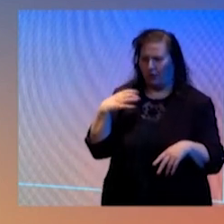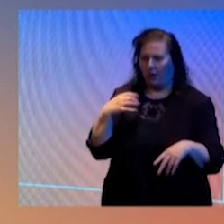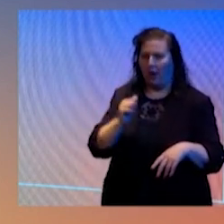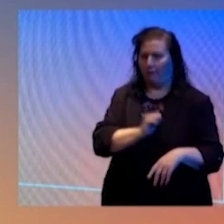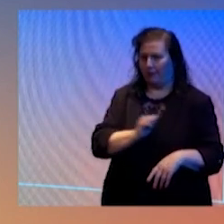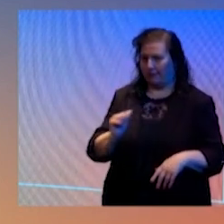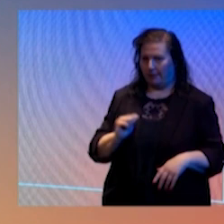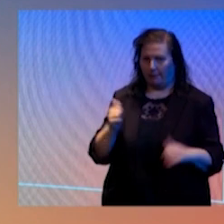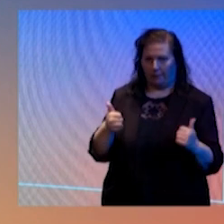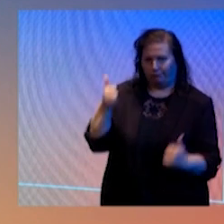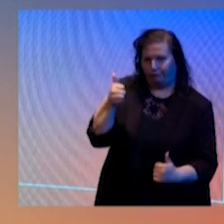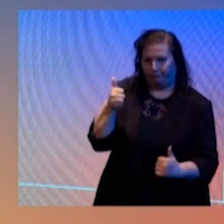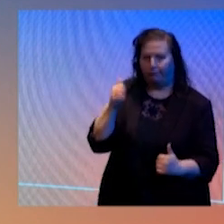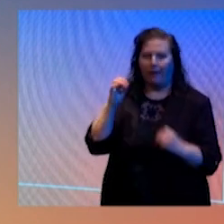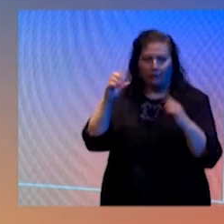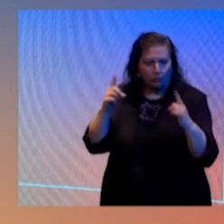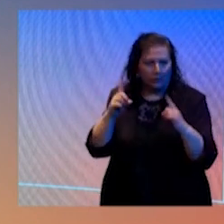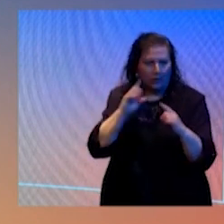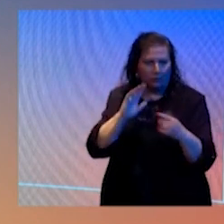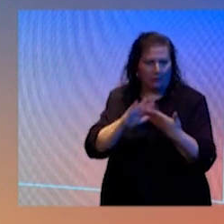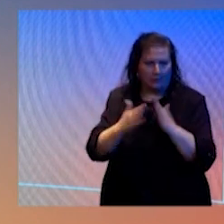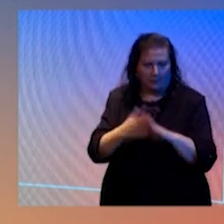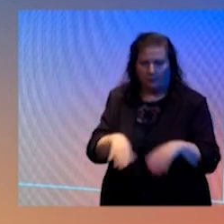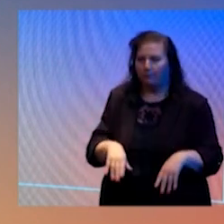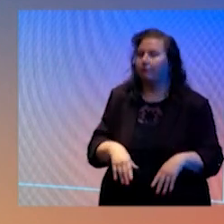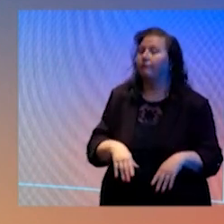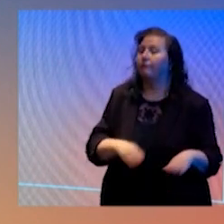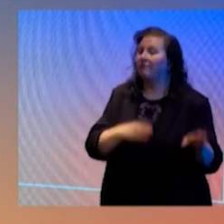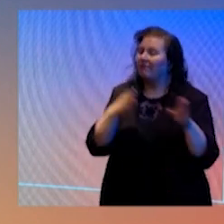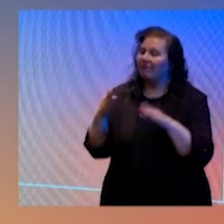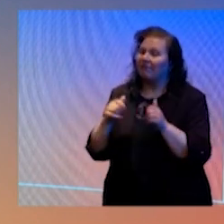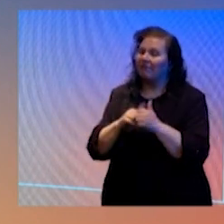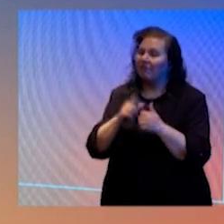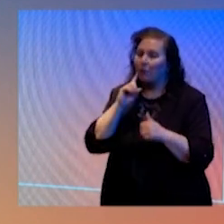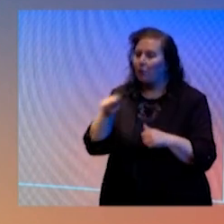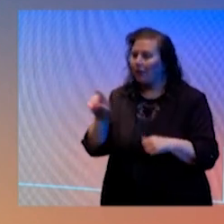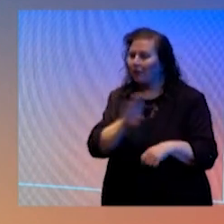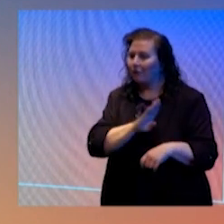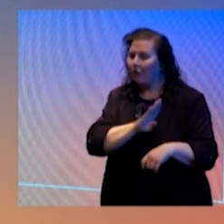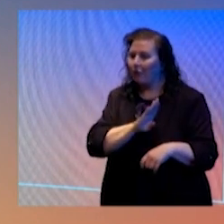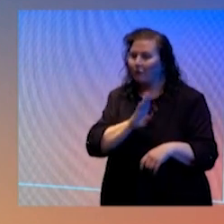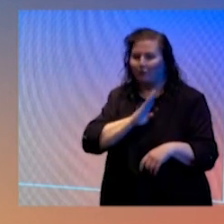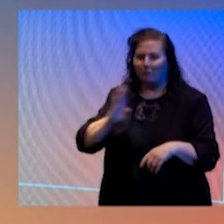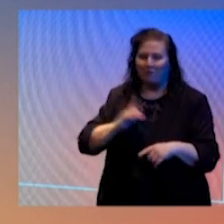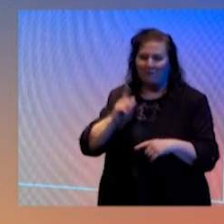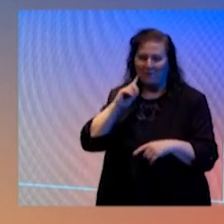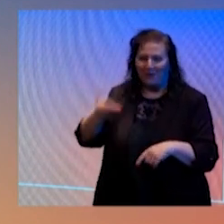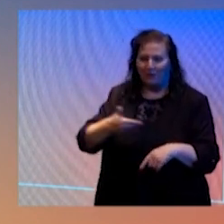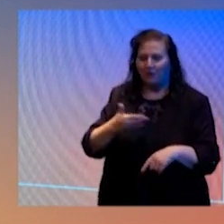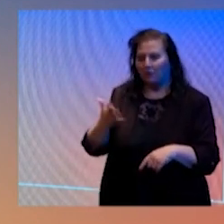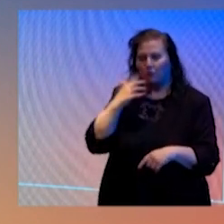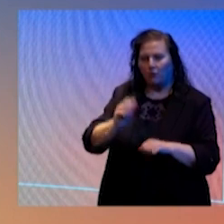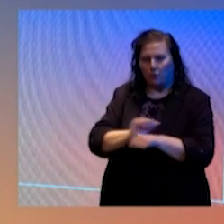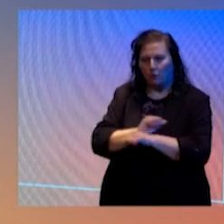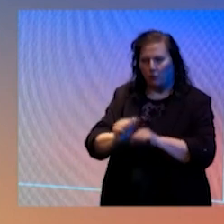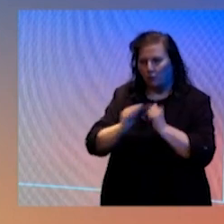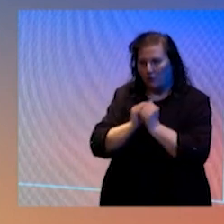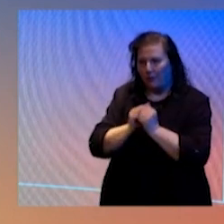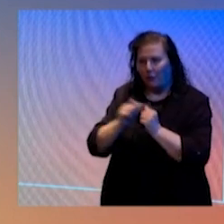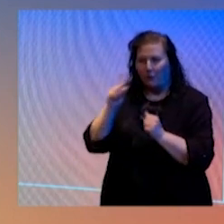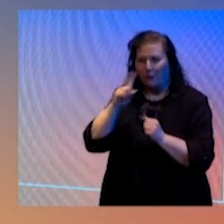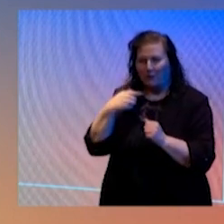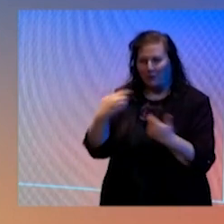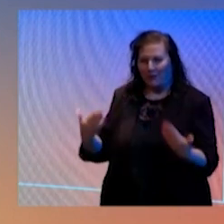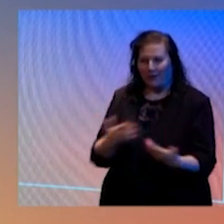Committee. Also, Marcos Crespo, member of the trustees, thank you for the introduction. We worked together very closely when you were in elective